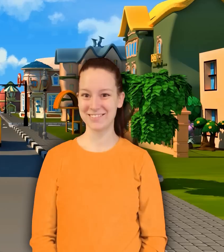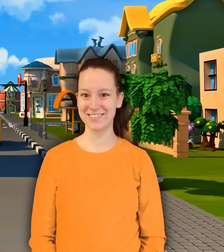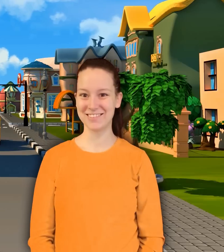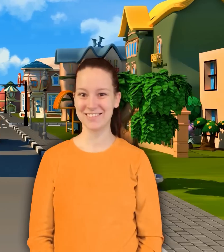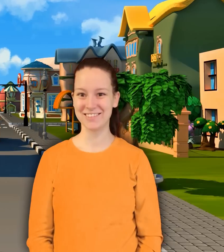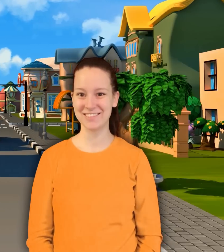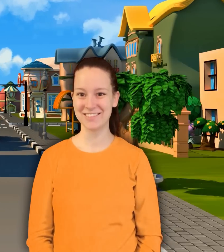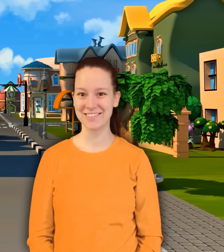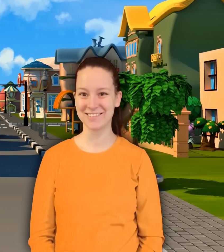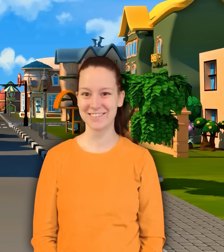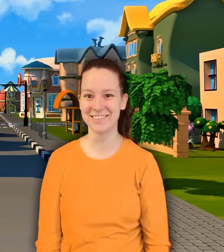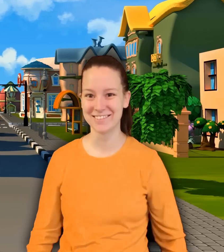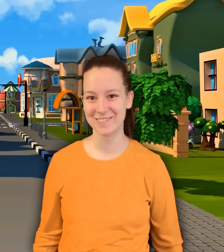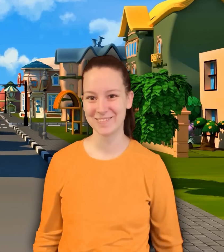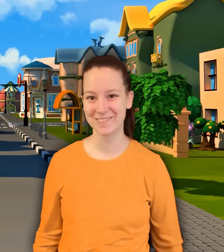town